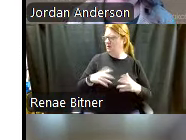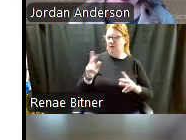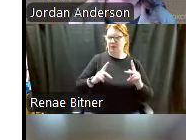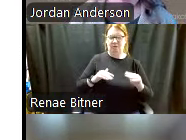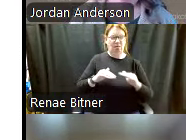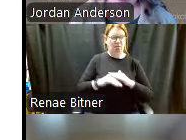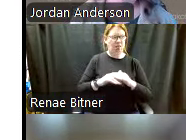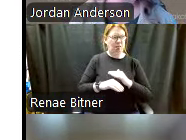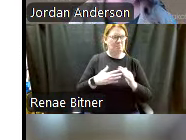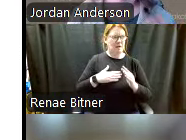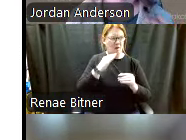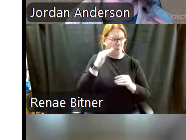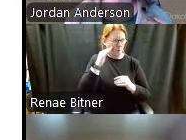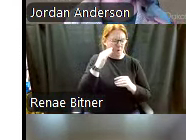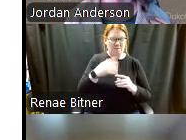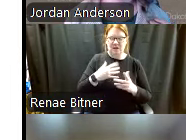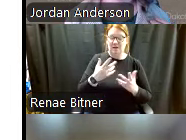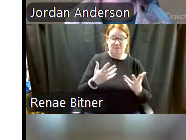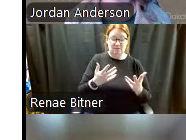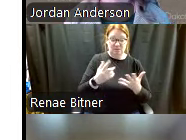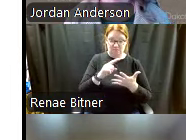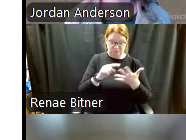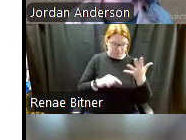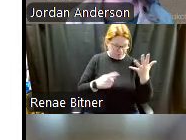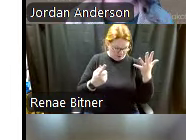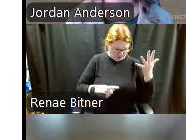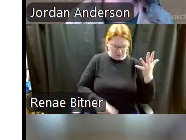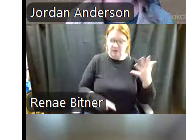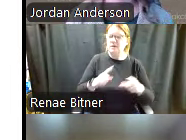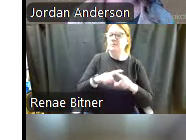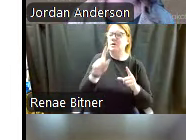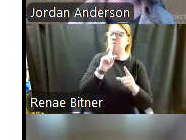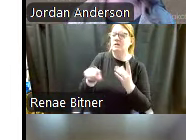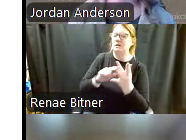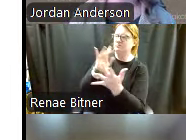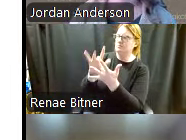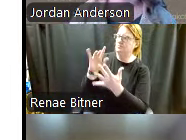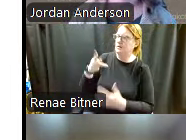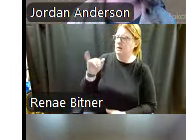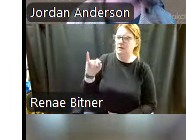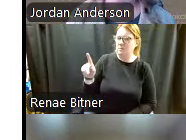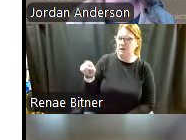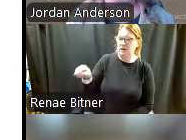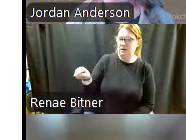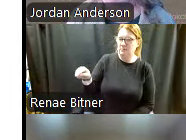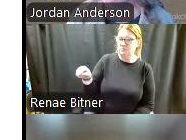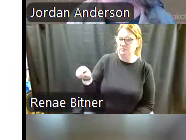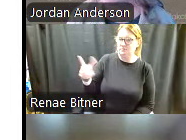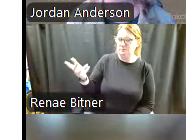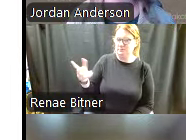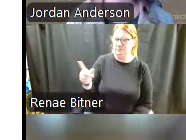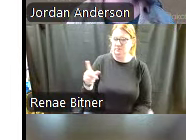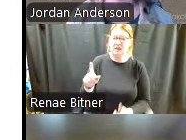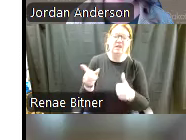going through a lot as it is, right? But just having them reach out to that parent-infant provider and be able to just make that